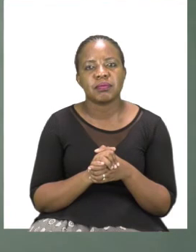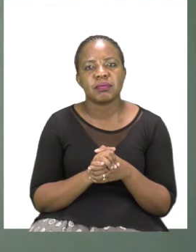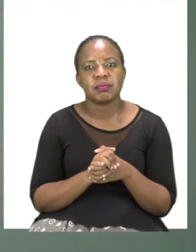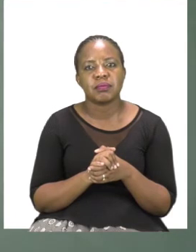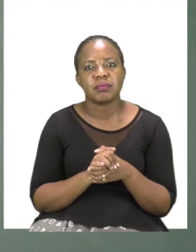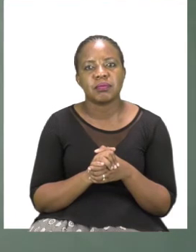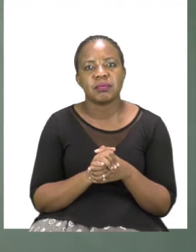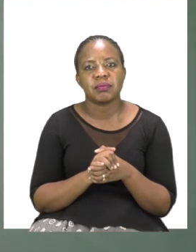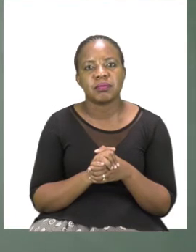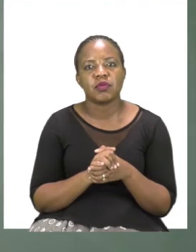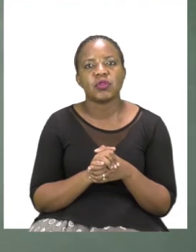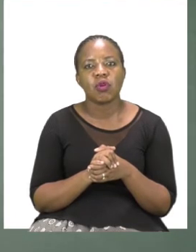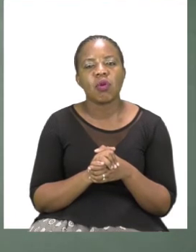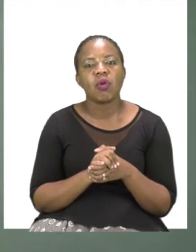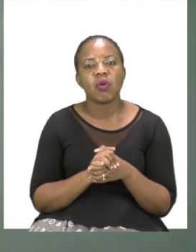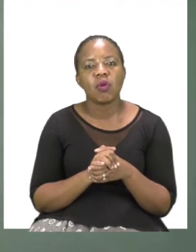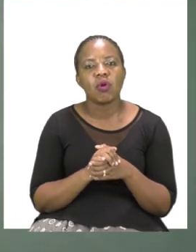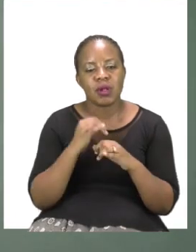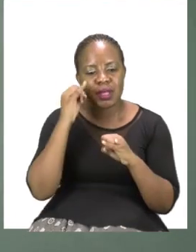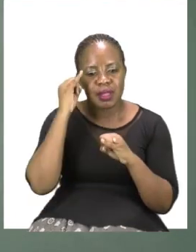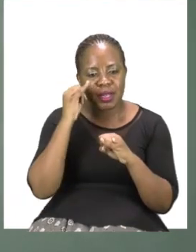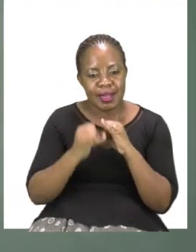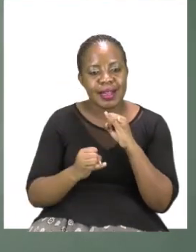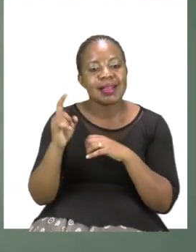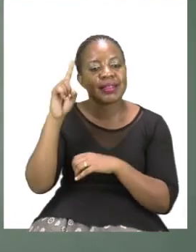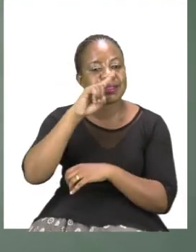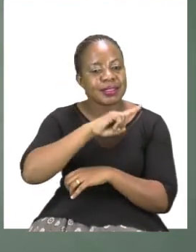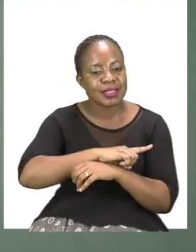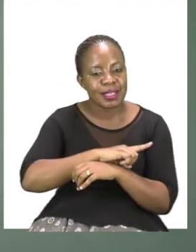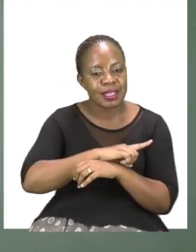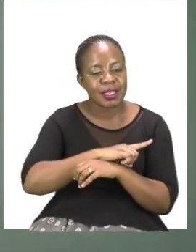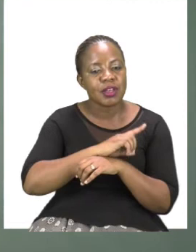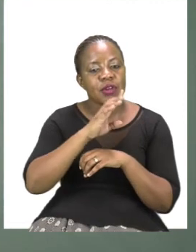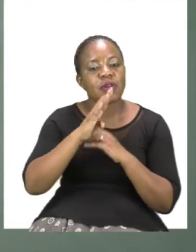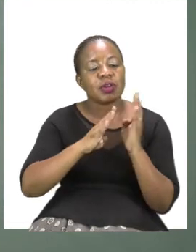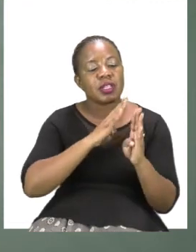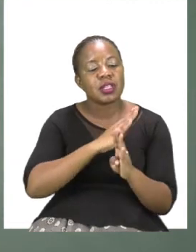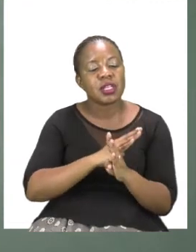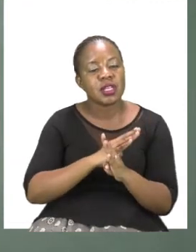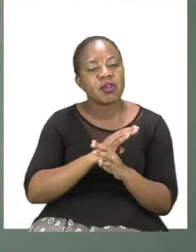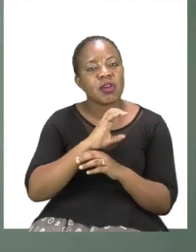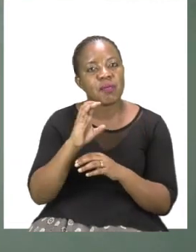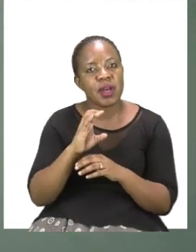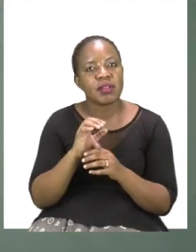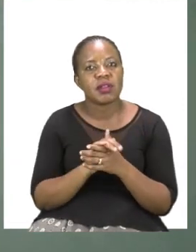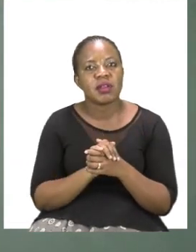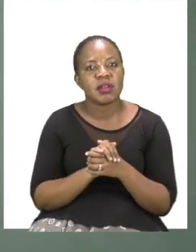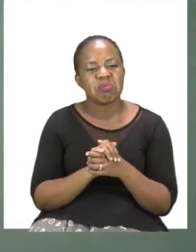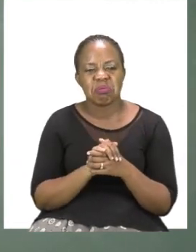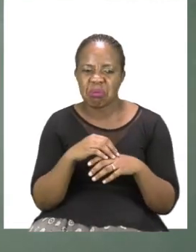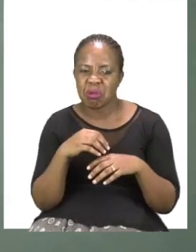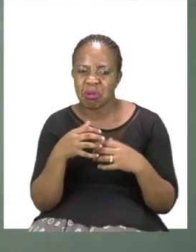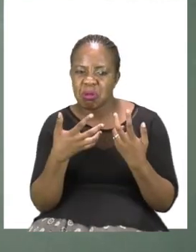and here is where the last day of the month is. So it is not